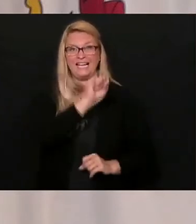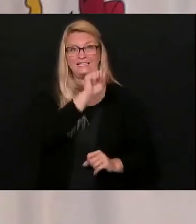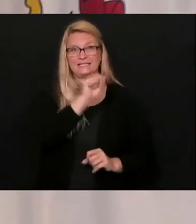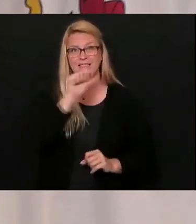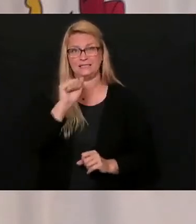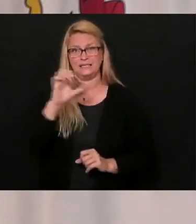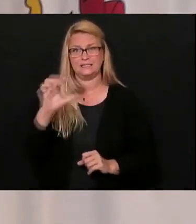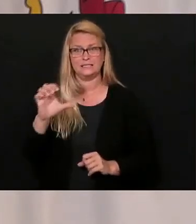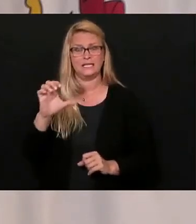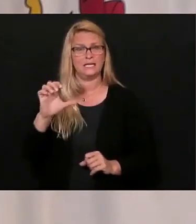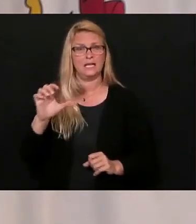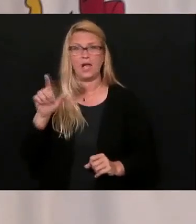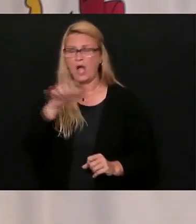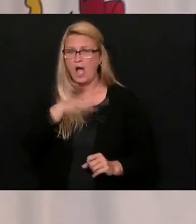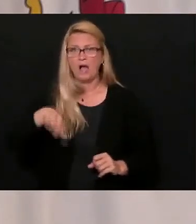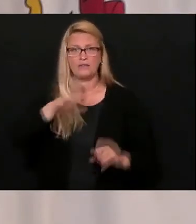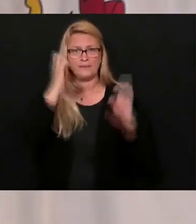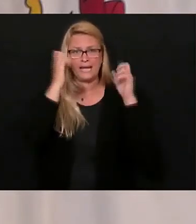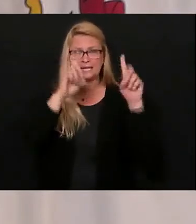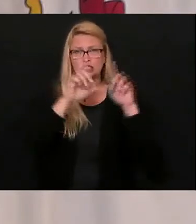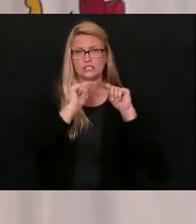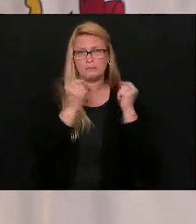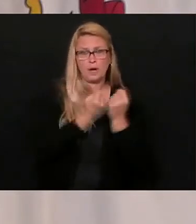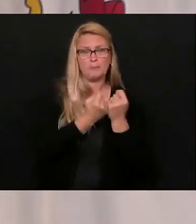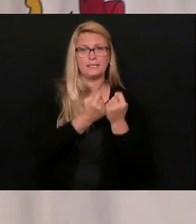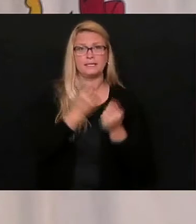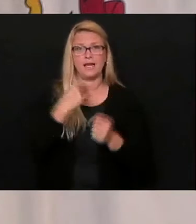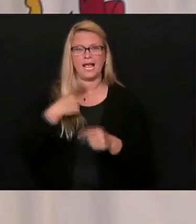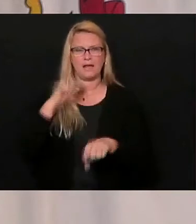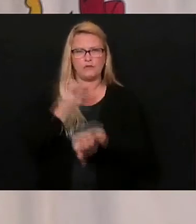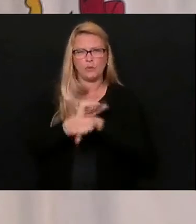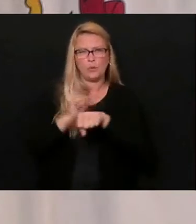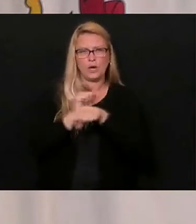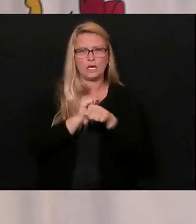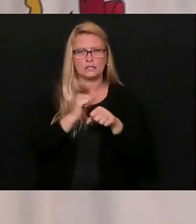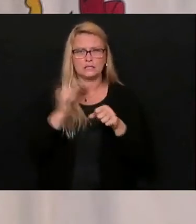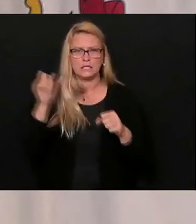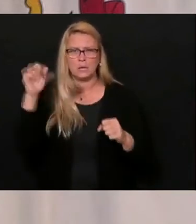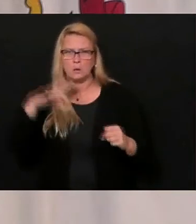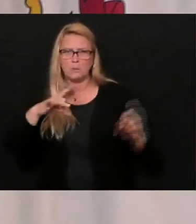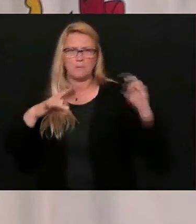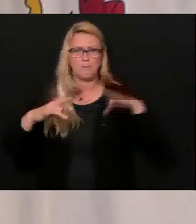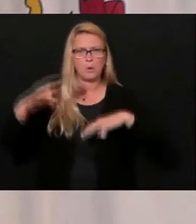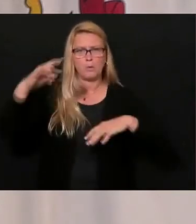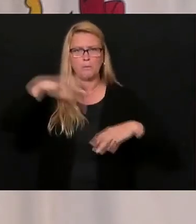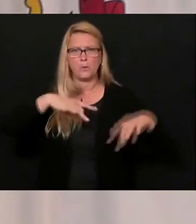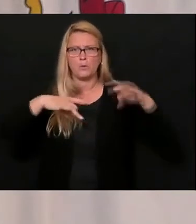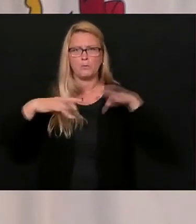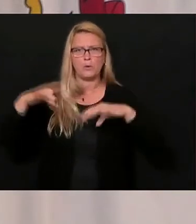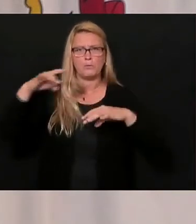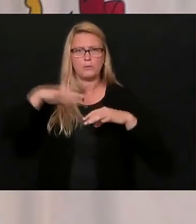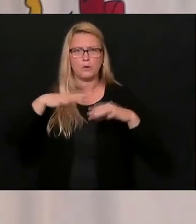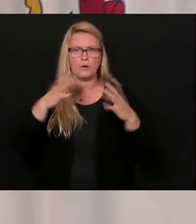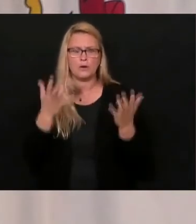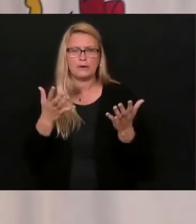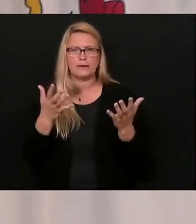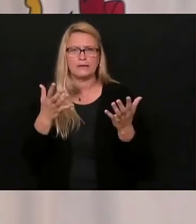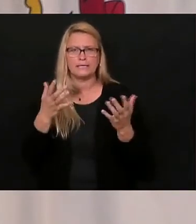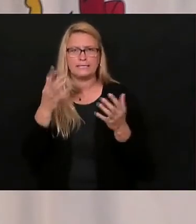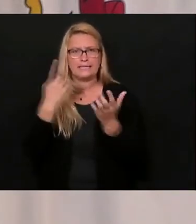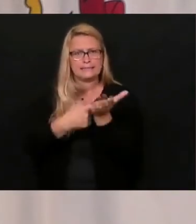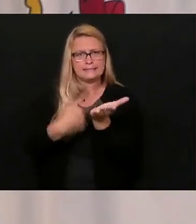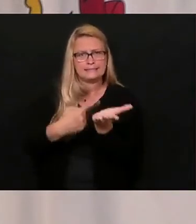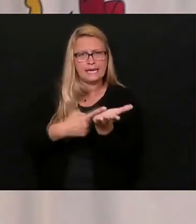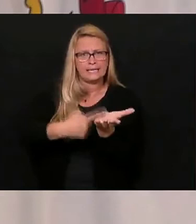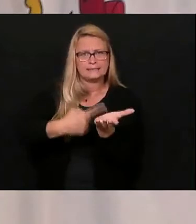SSAC, all of us have worked this every way we know to work it. And unfortunately, this